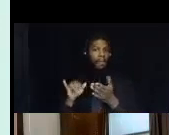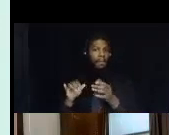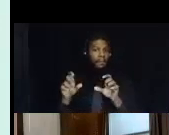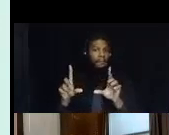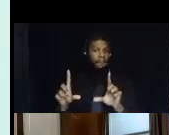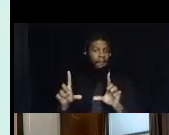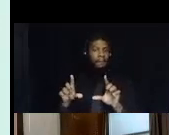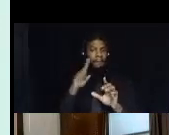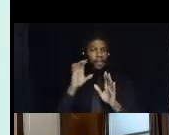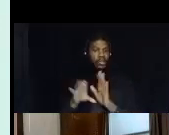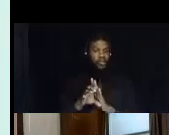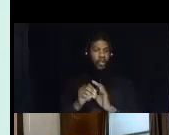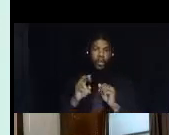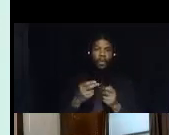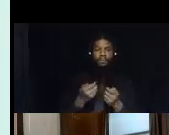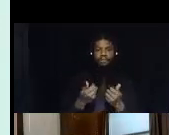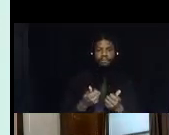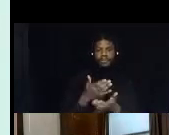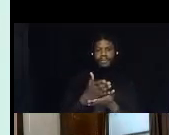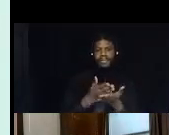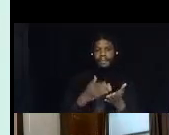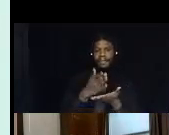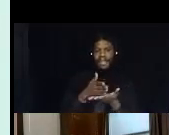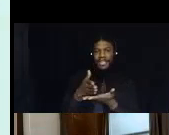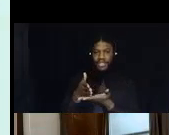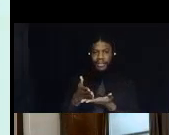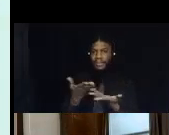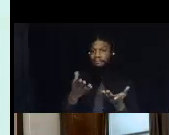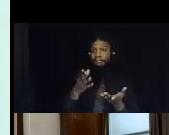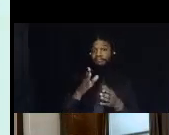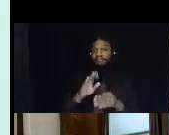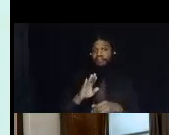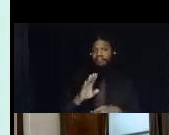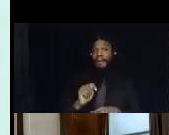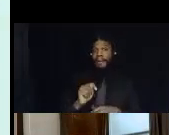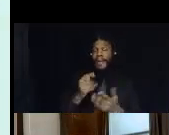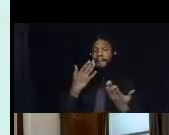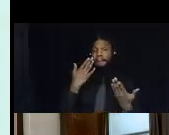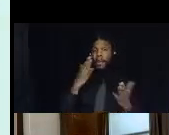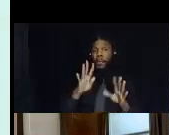of certain sections, but I don't know. That is something to definitely think about.